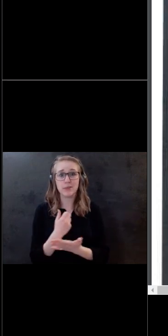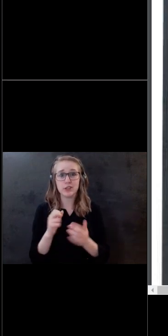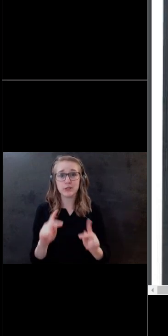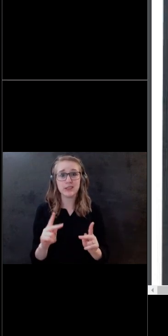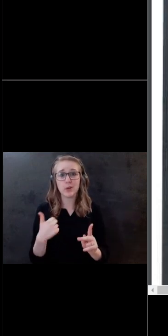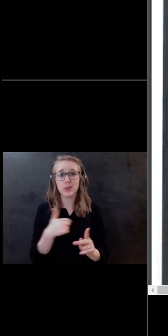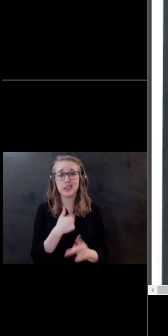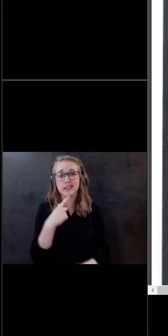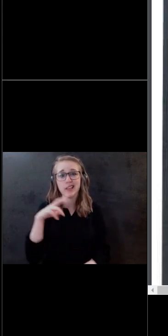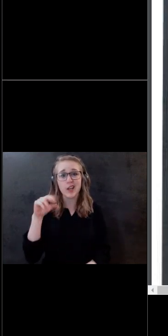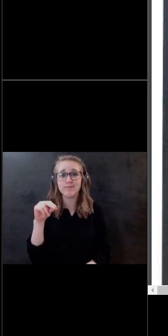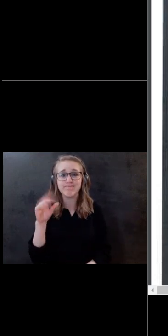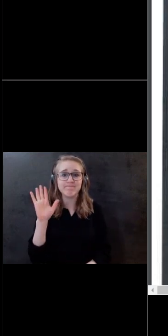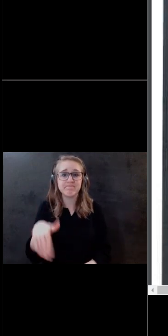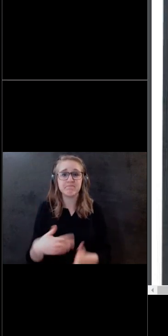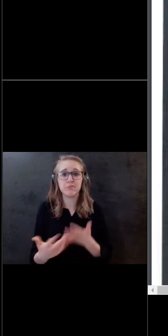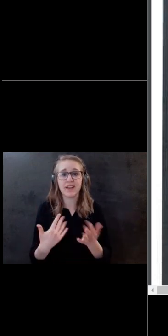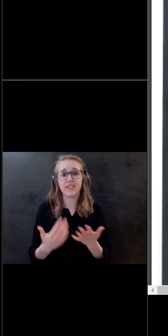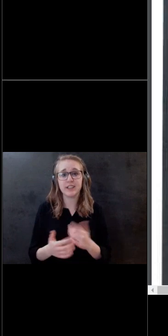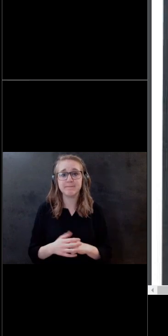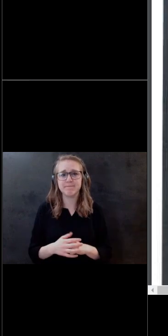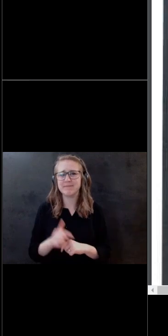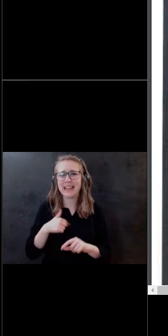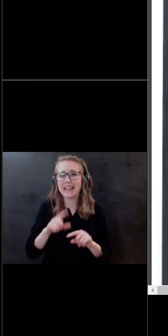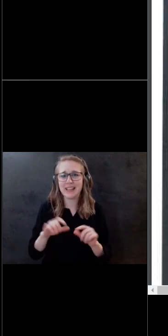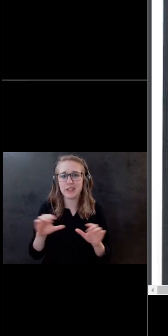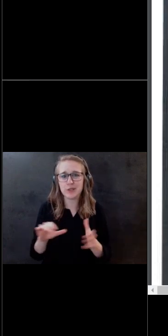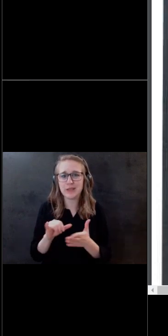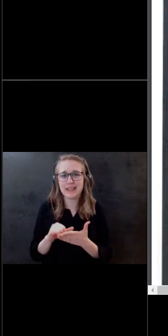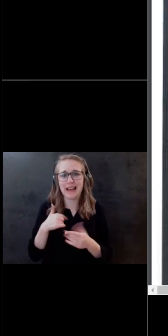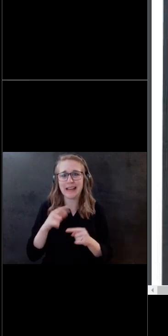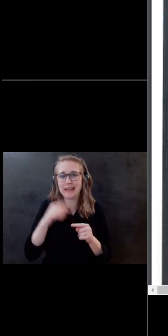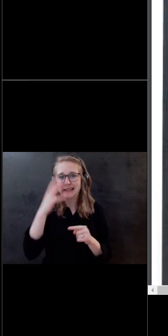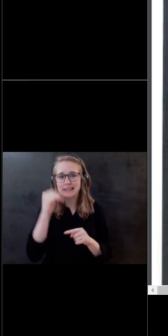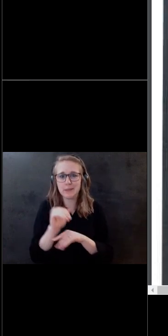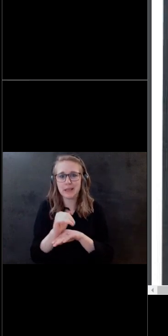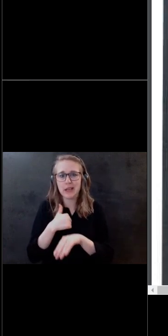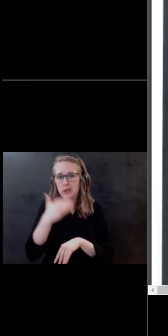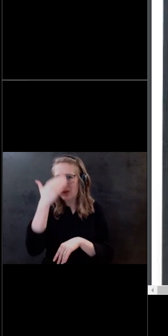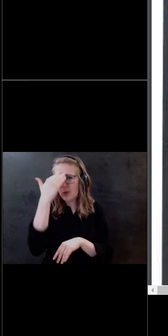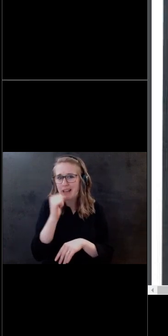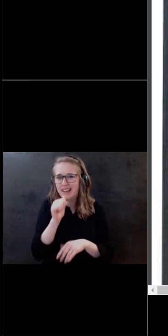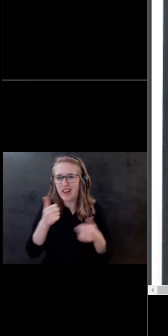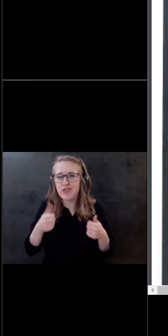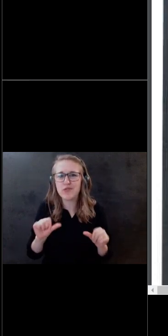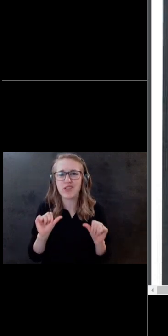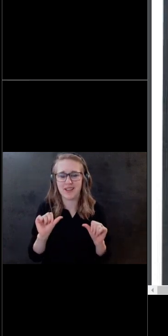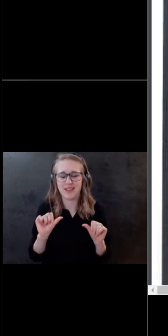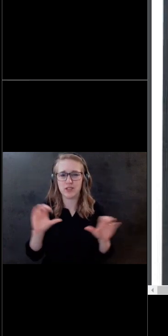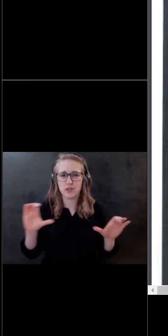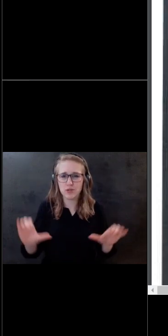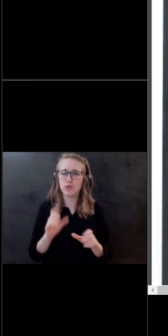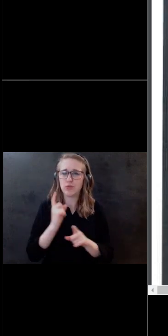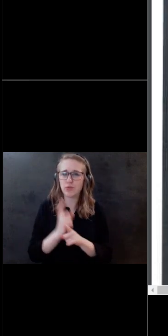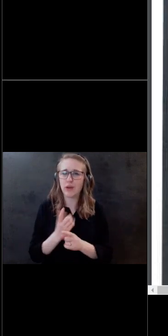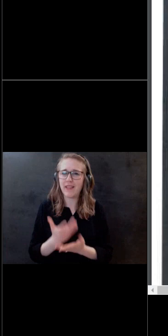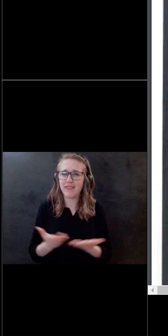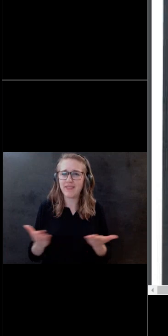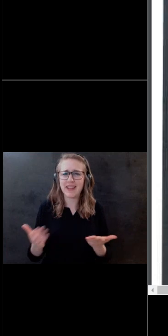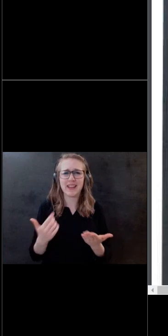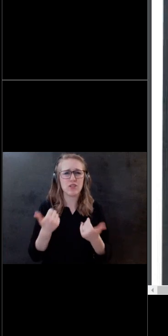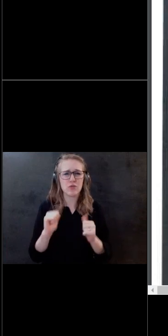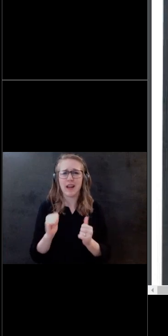you know, whatever. I can't do that. I can't sleep at night knowing that I didn't try and do the right thing and exhausted